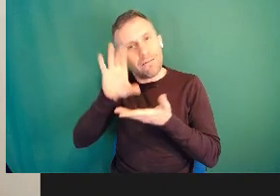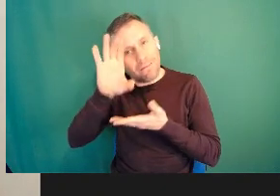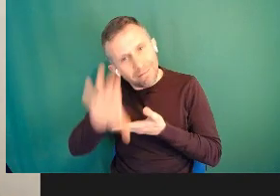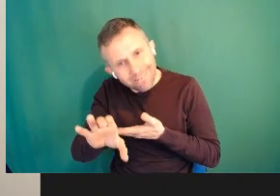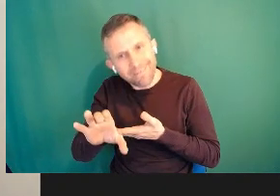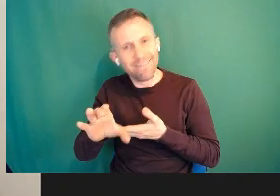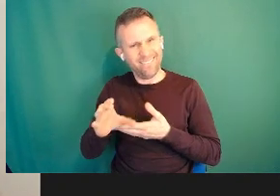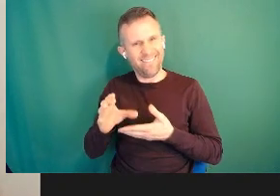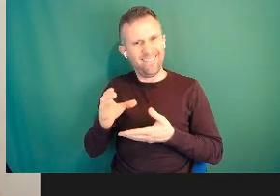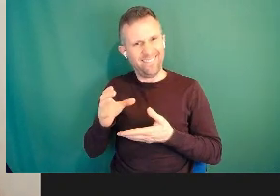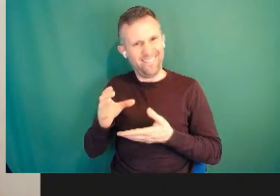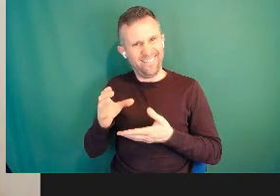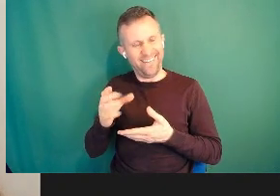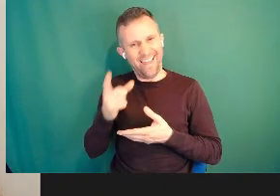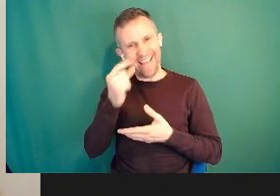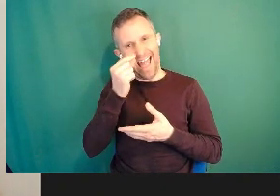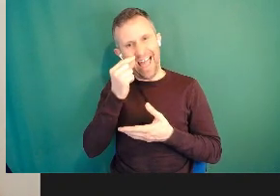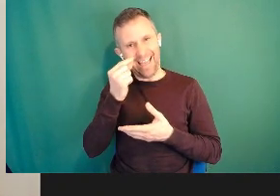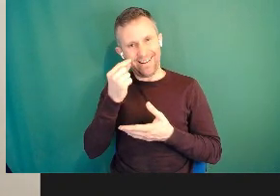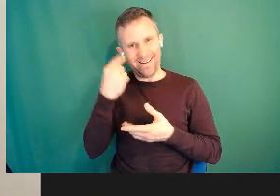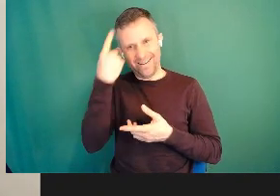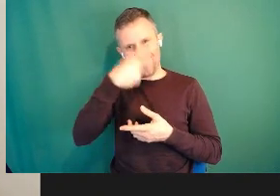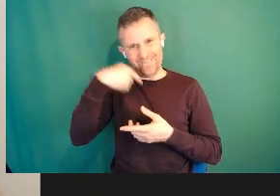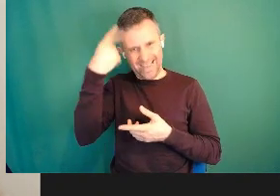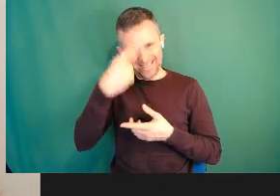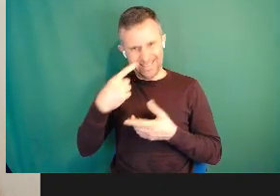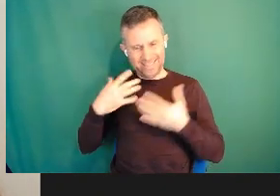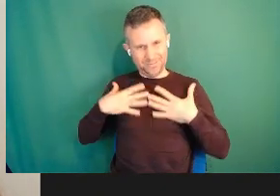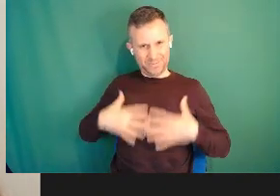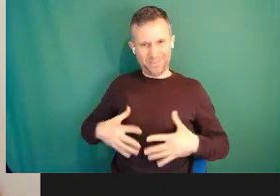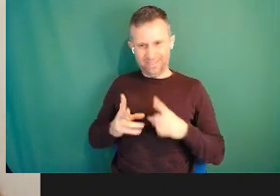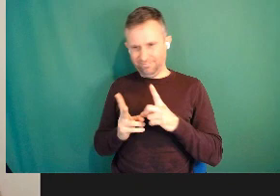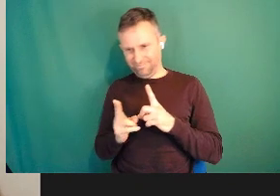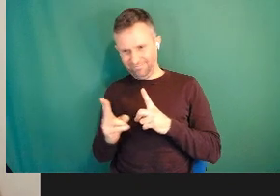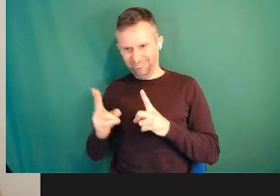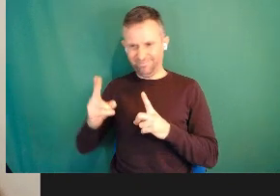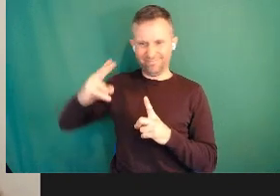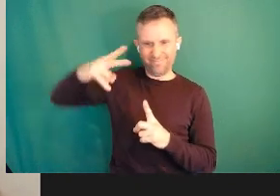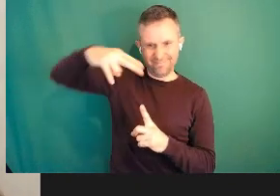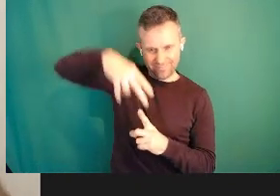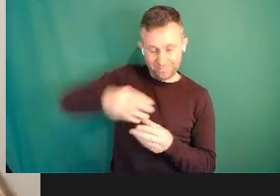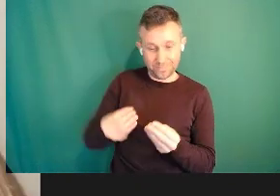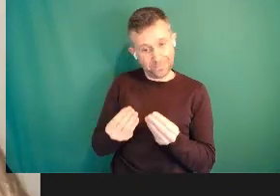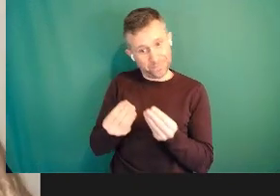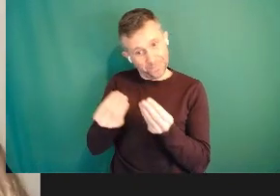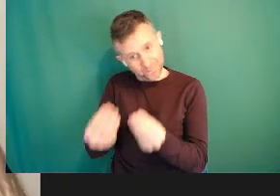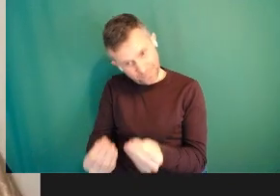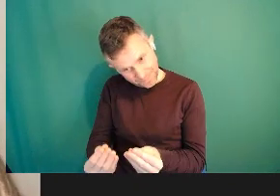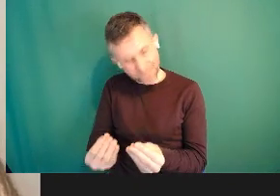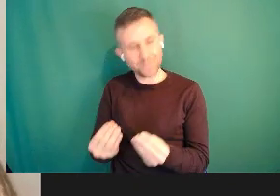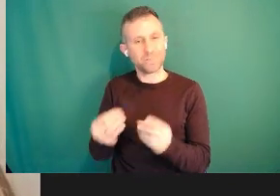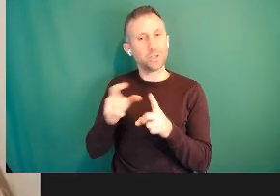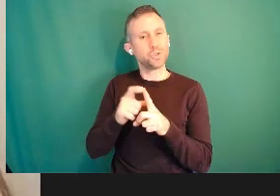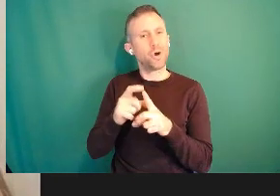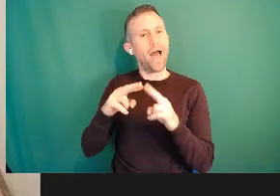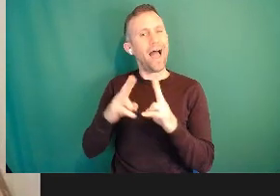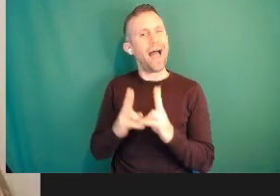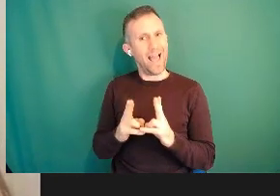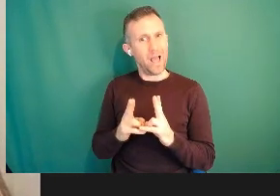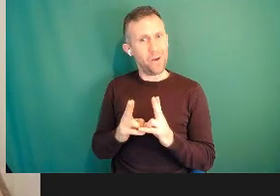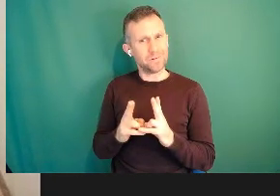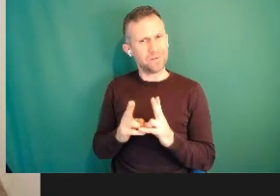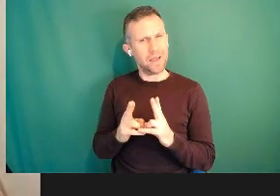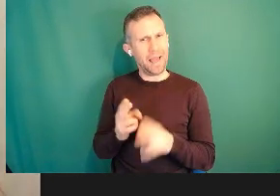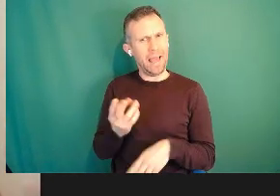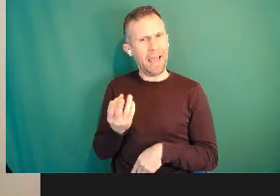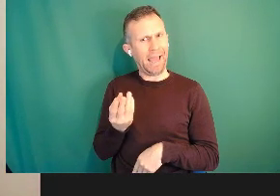have to make like a lot of money donation or what? Yeah, so our kind of, if you